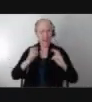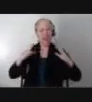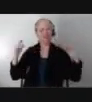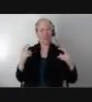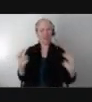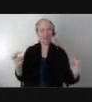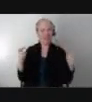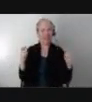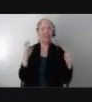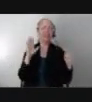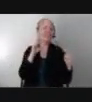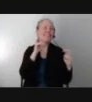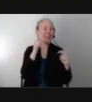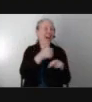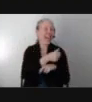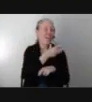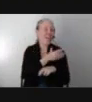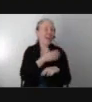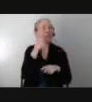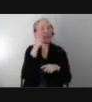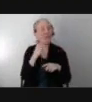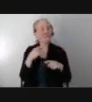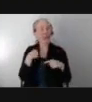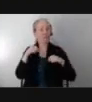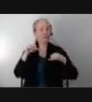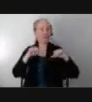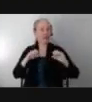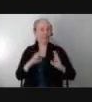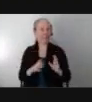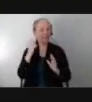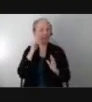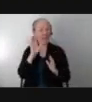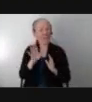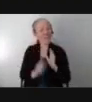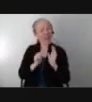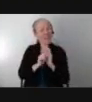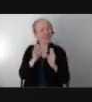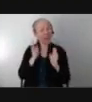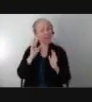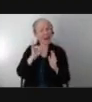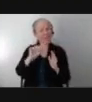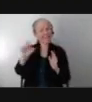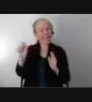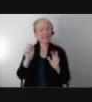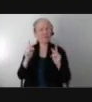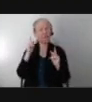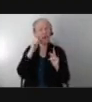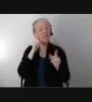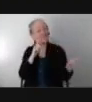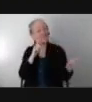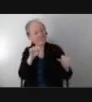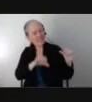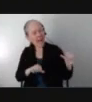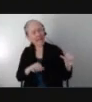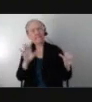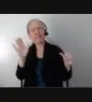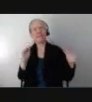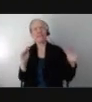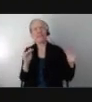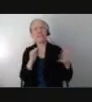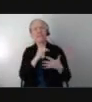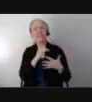the ISS, completing science wasn't viewed as very important, and there weren't enough seats at the table. And so I was asked to sit to the